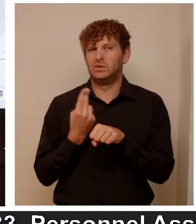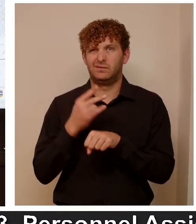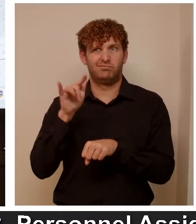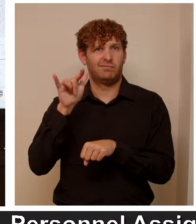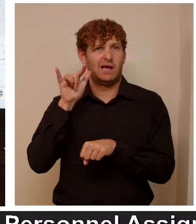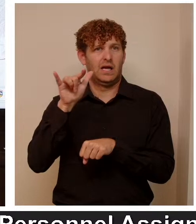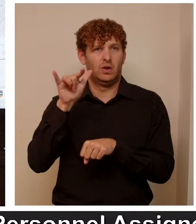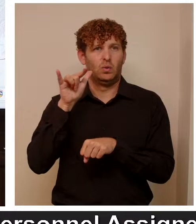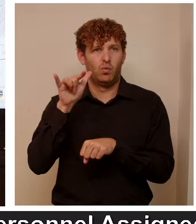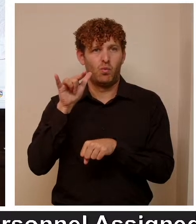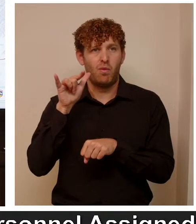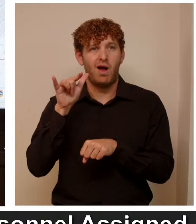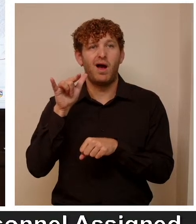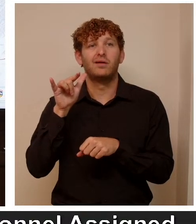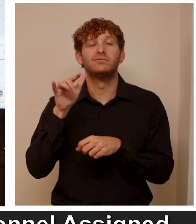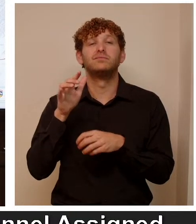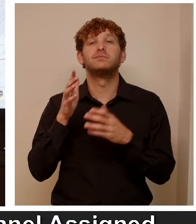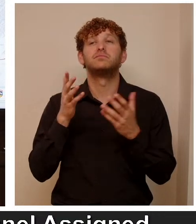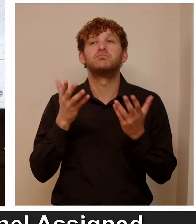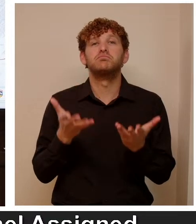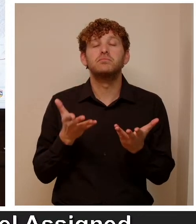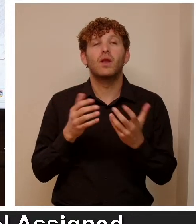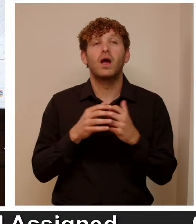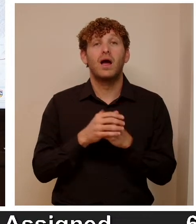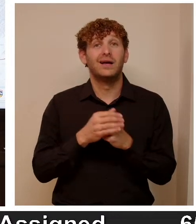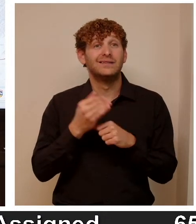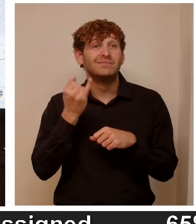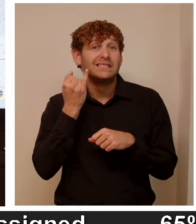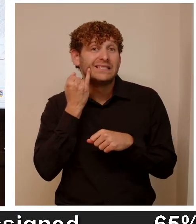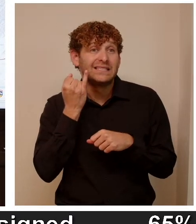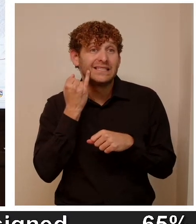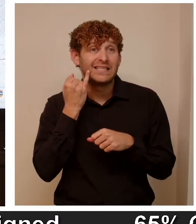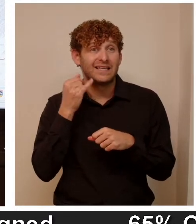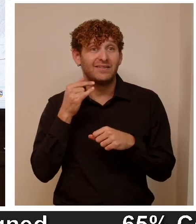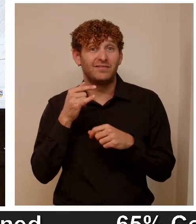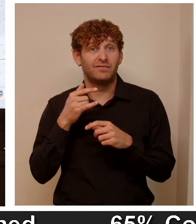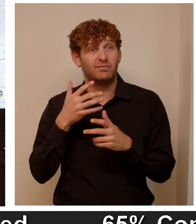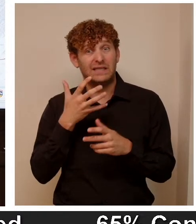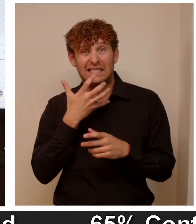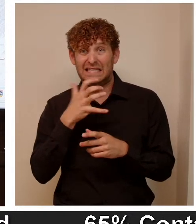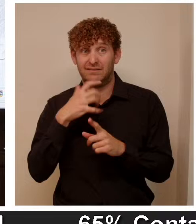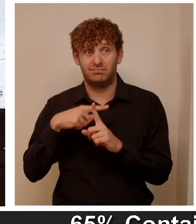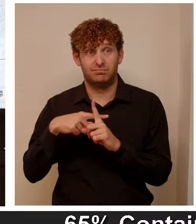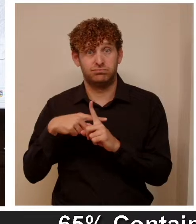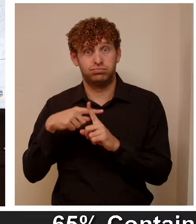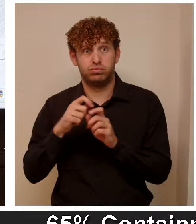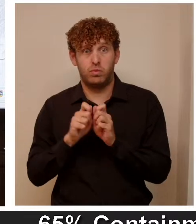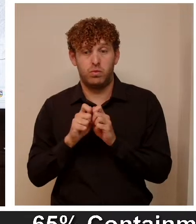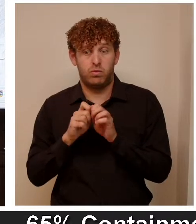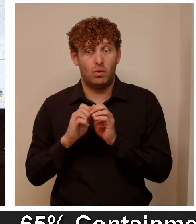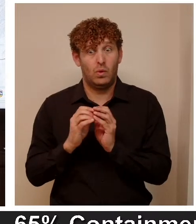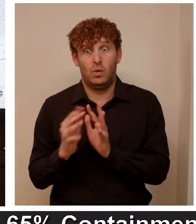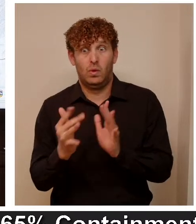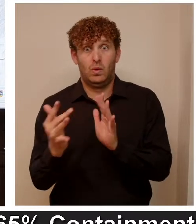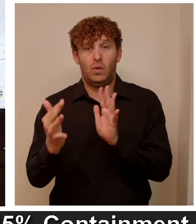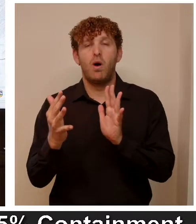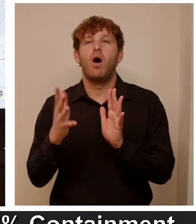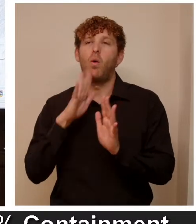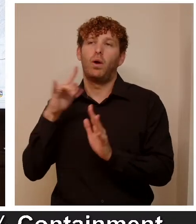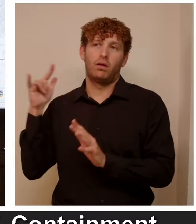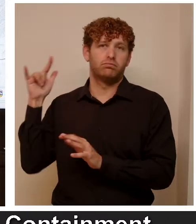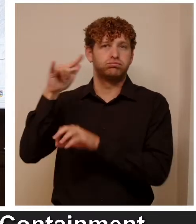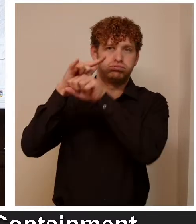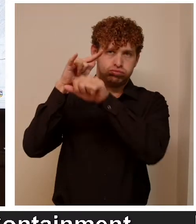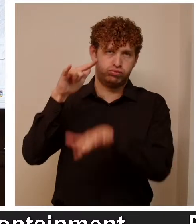kind of gets a little bit what we would call sporty, but if the intensity starts picking up, they'll throw a